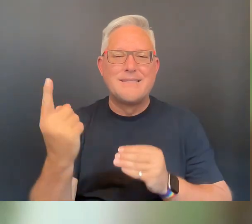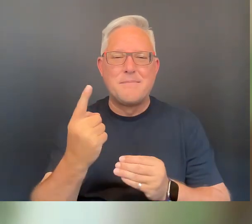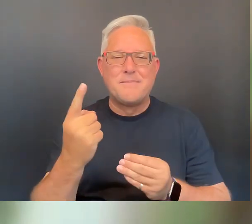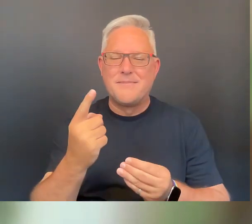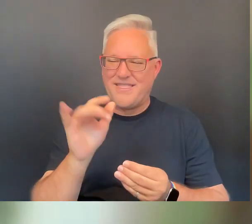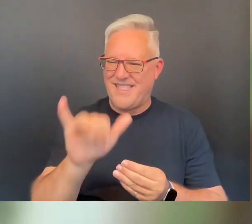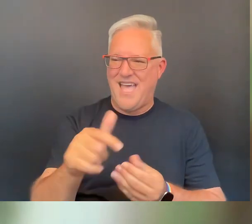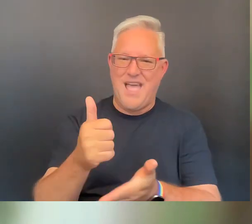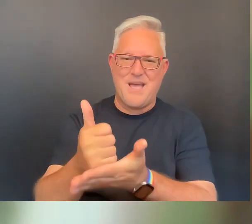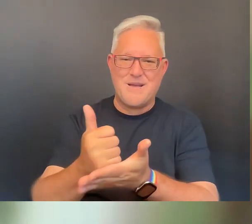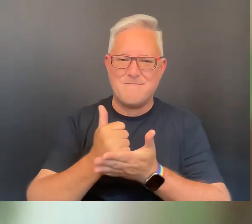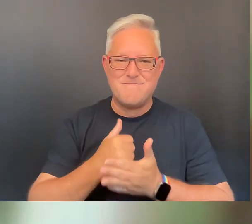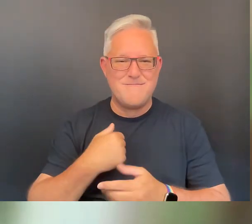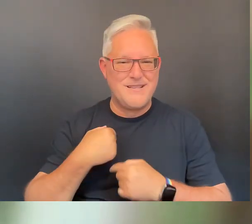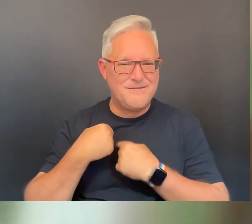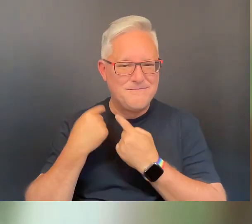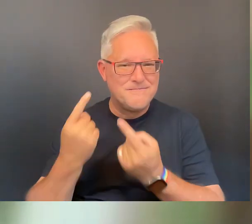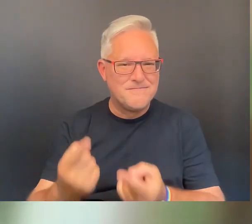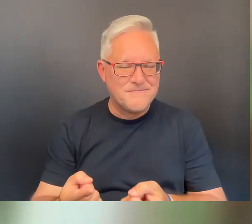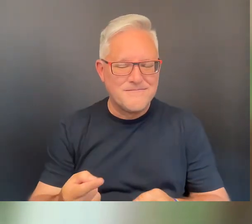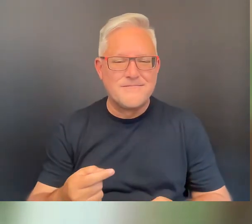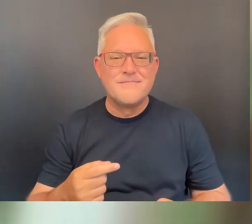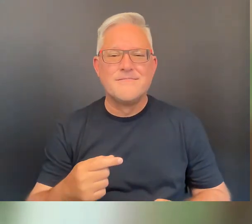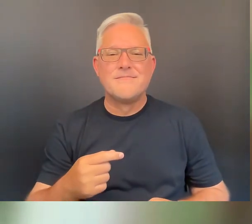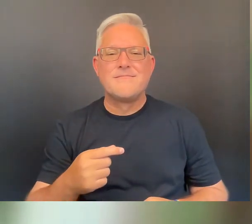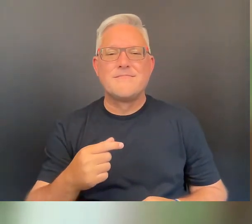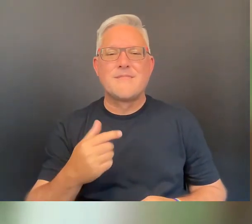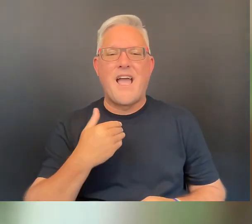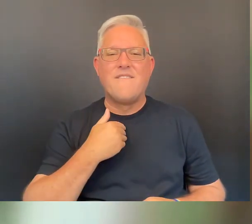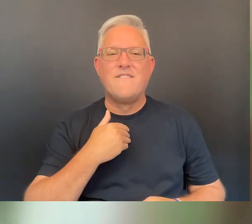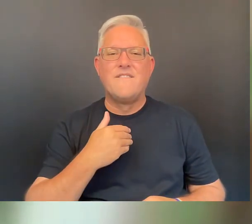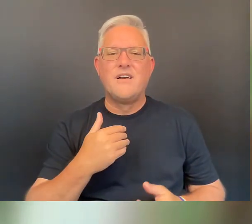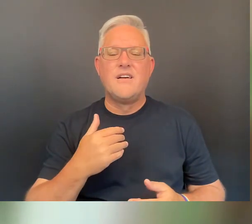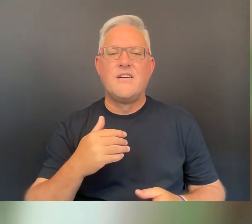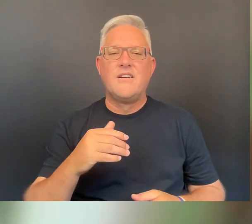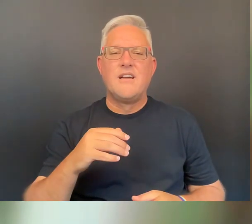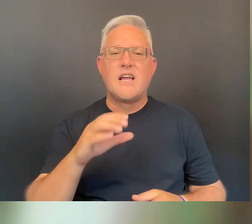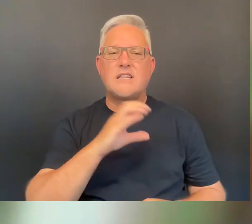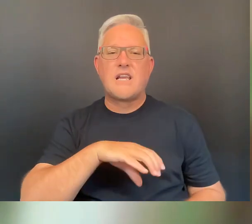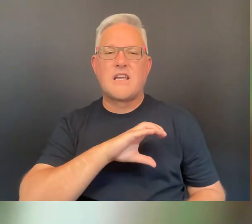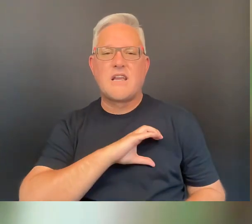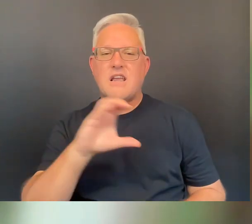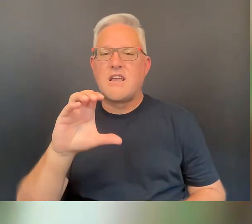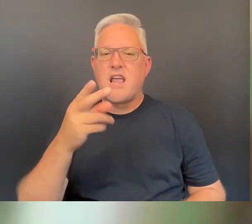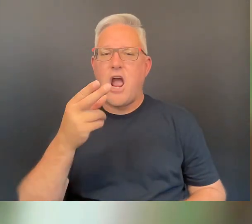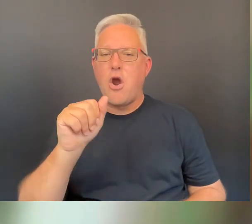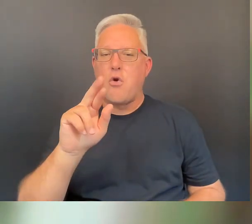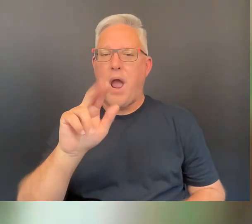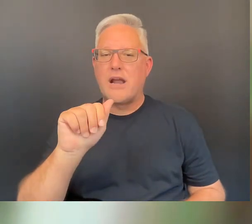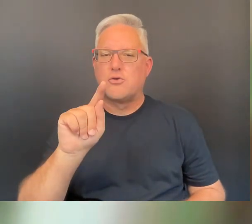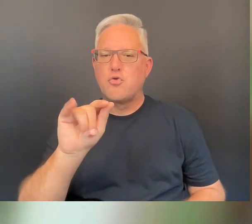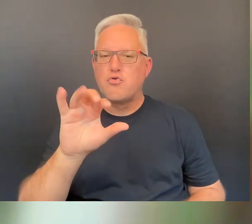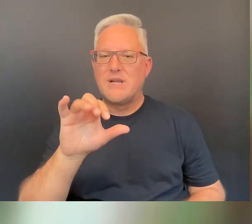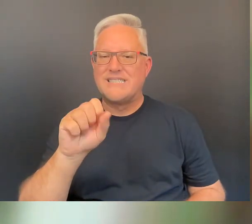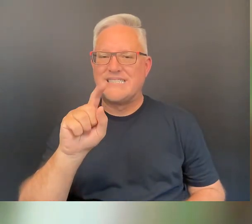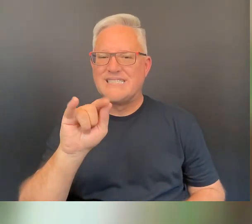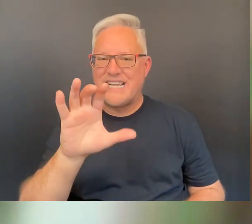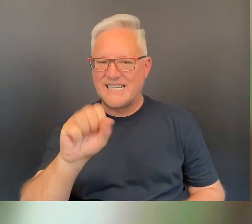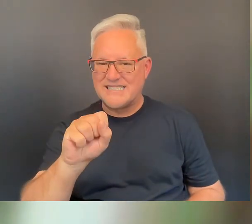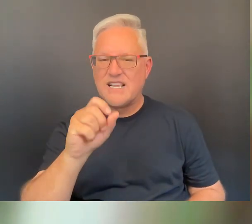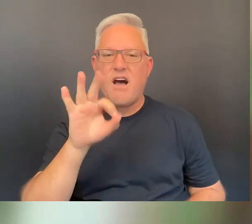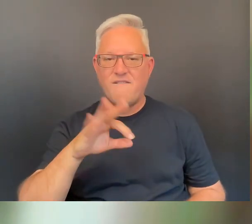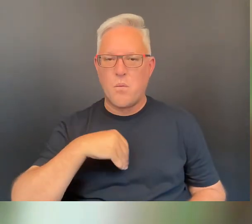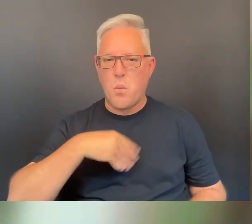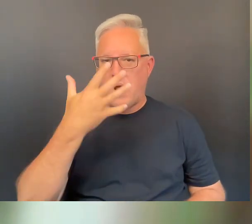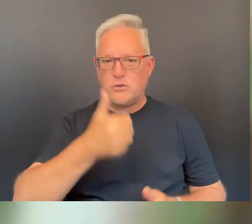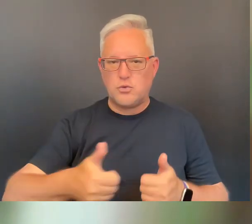to me over the years is this characteristics of white supremacy culture. And if you Google